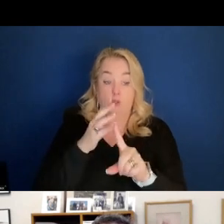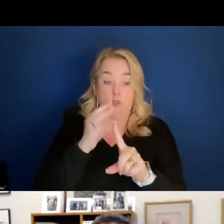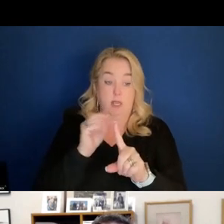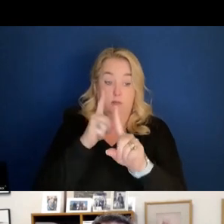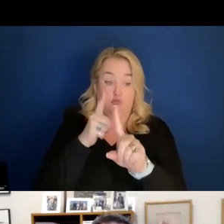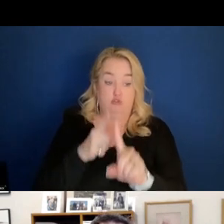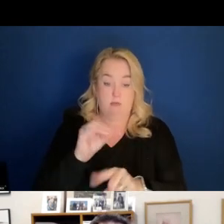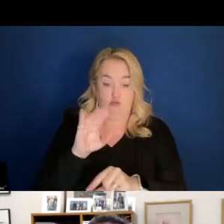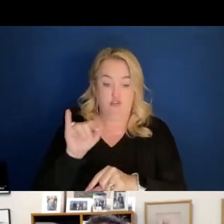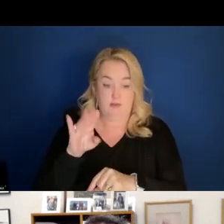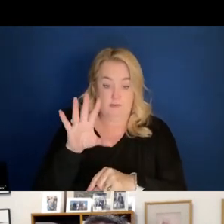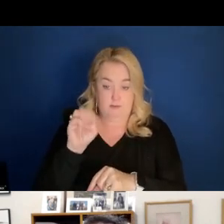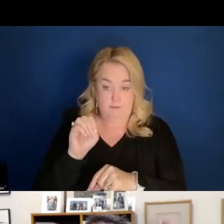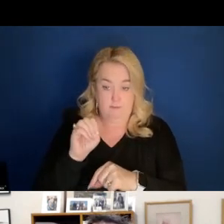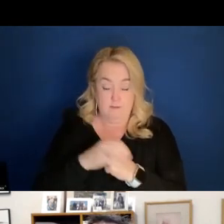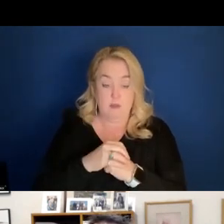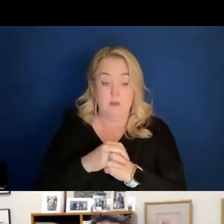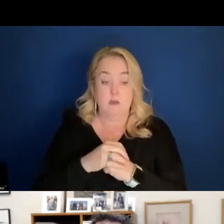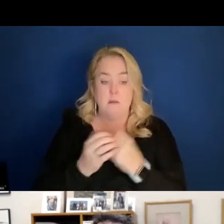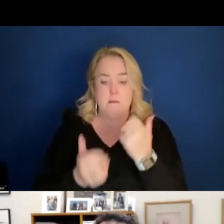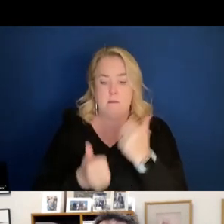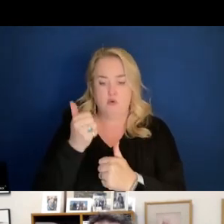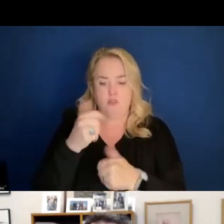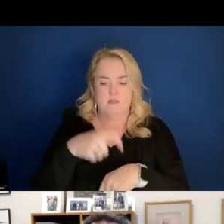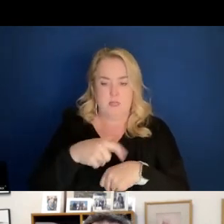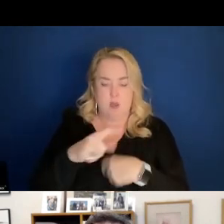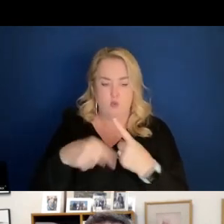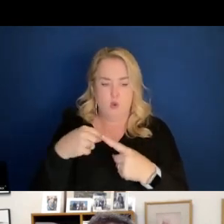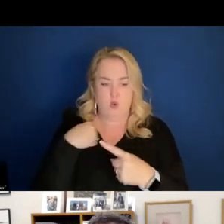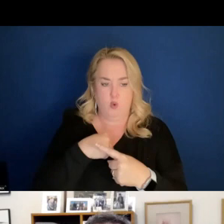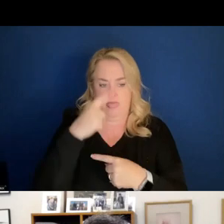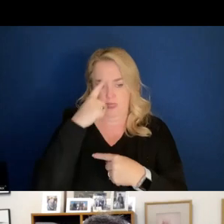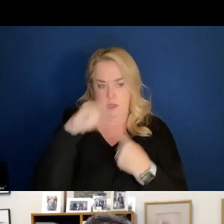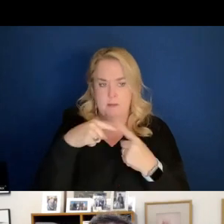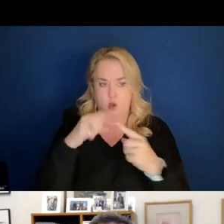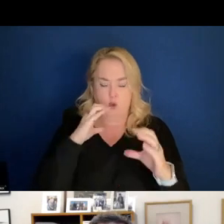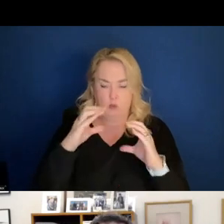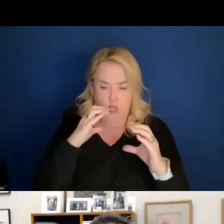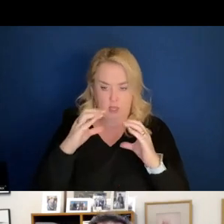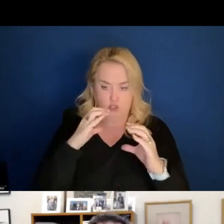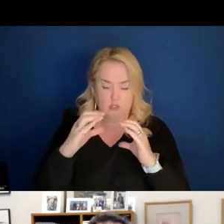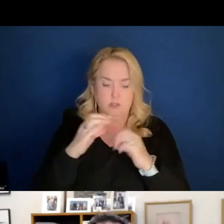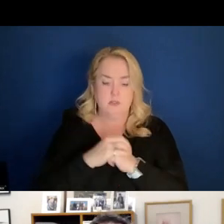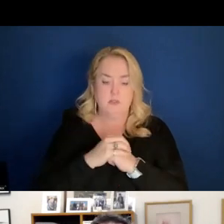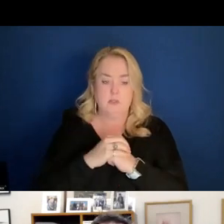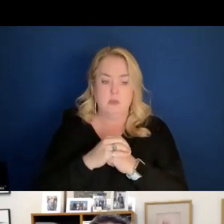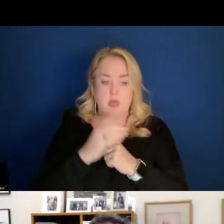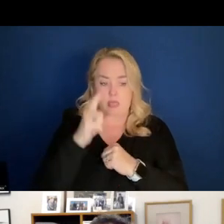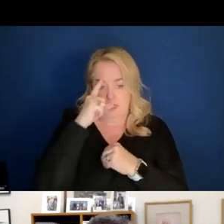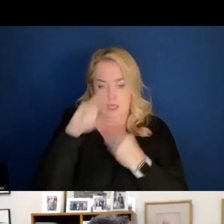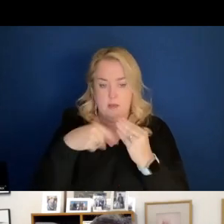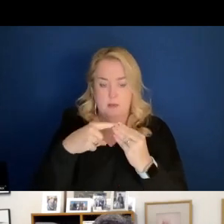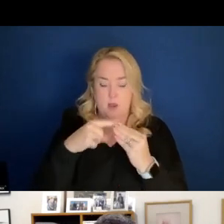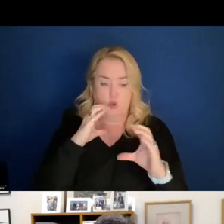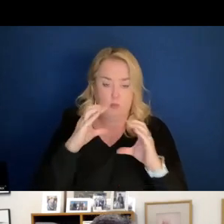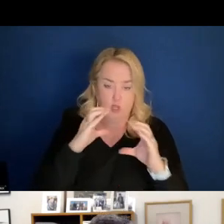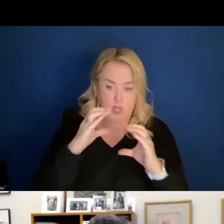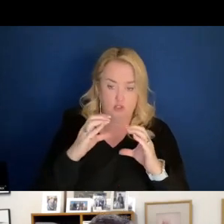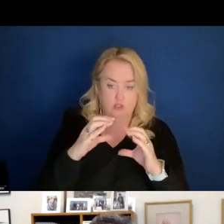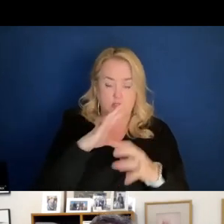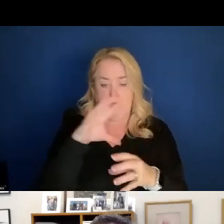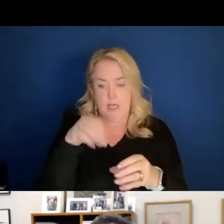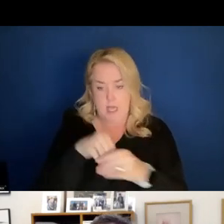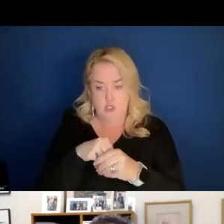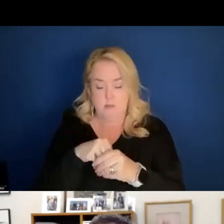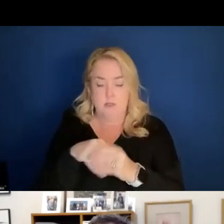objectives. So most of the time when we are thinking about communications, or oftentimes when we're thinking about communications and engagement, about social